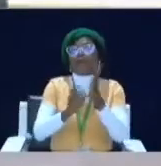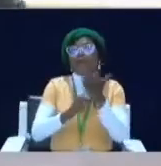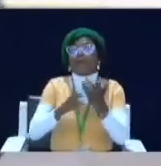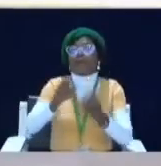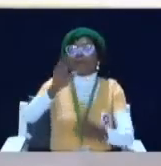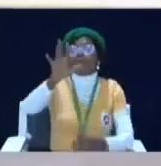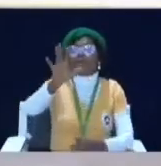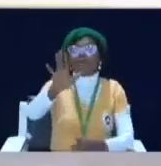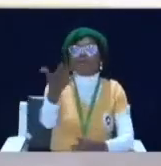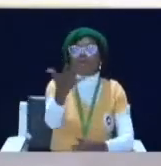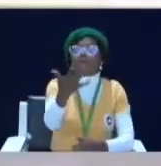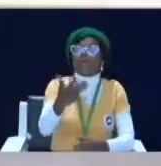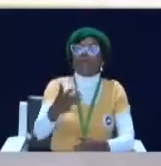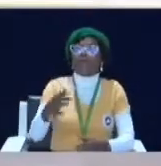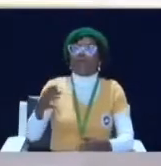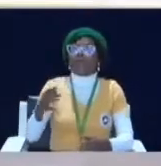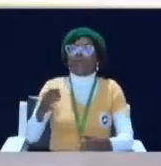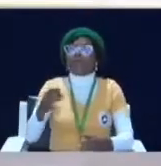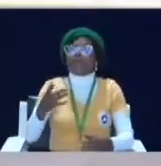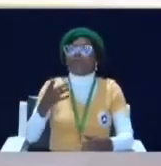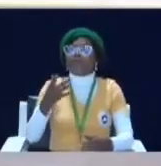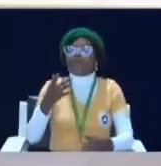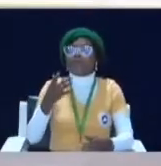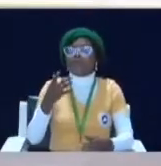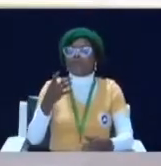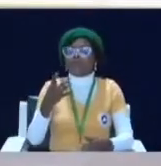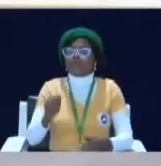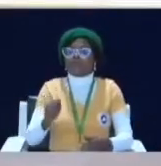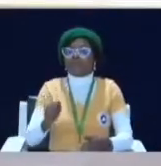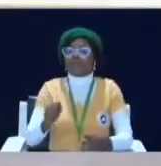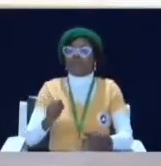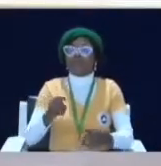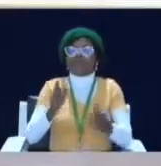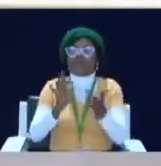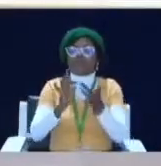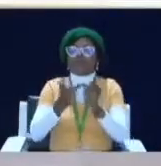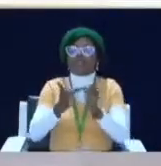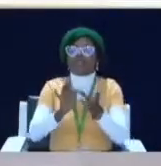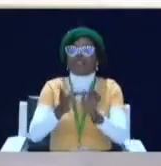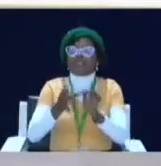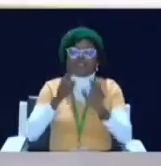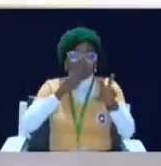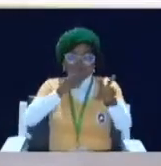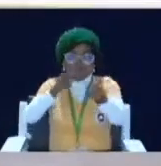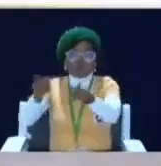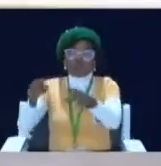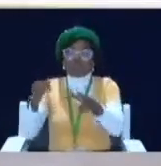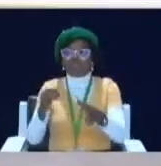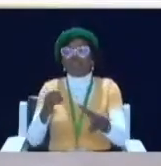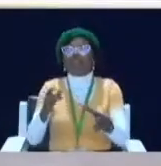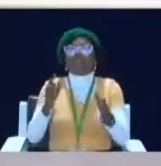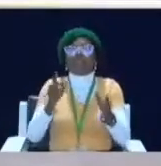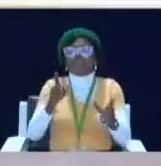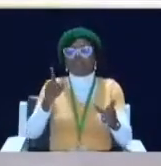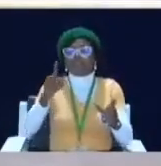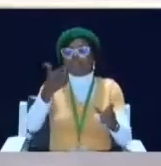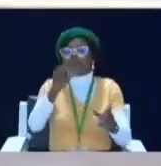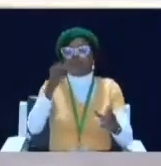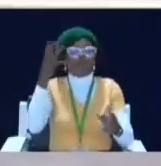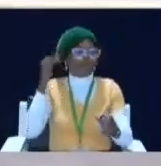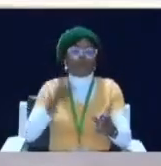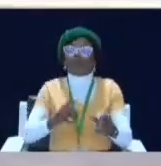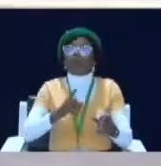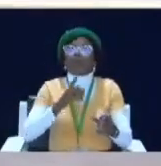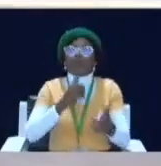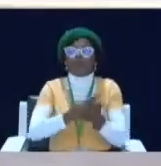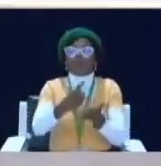Dove television was broadcasting Daddy's past message. Daddy was talking on Jesus, the